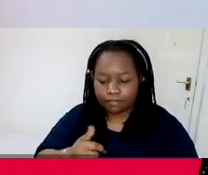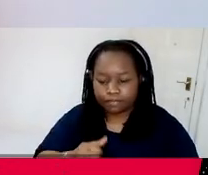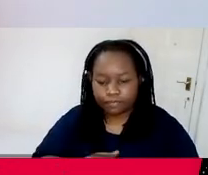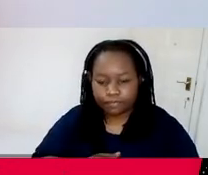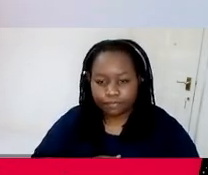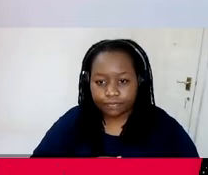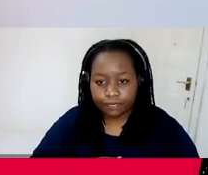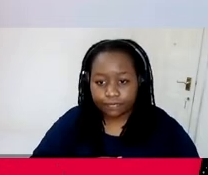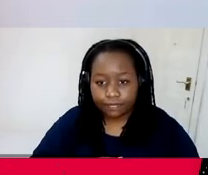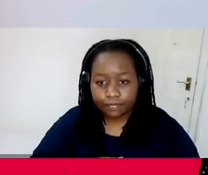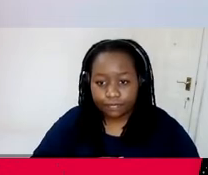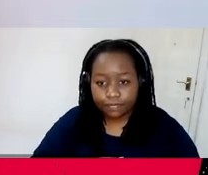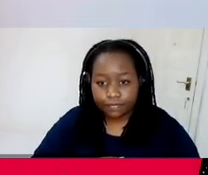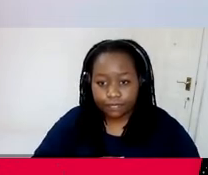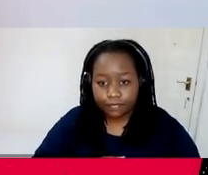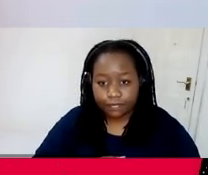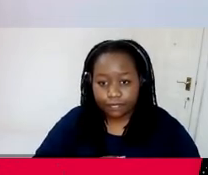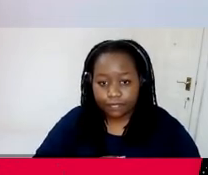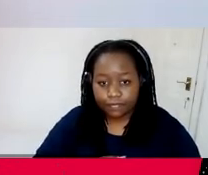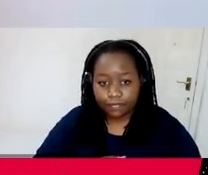salaries, with